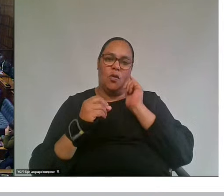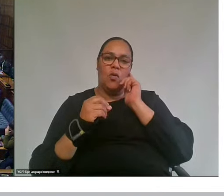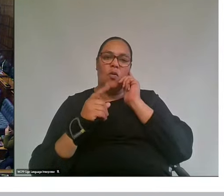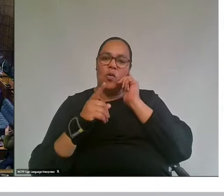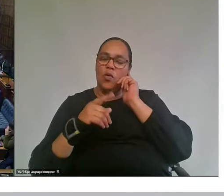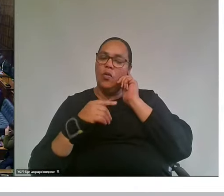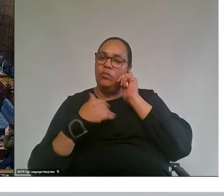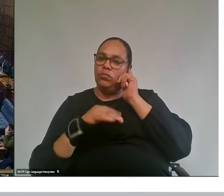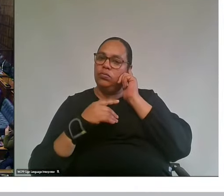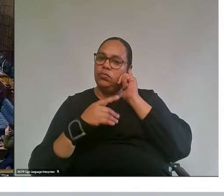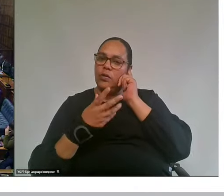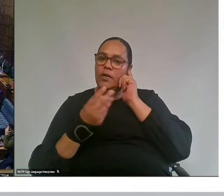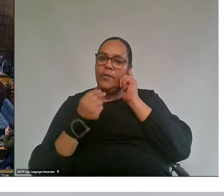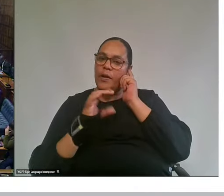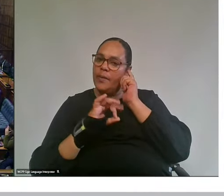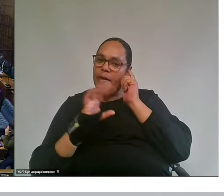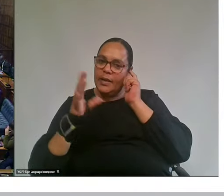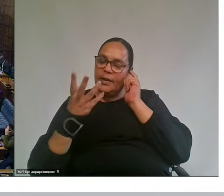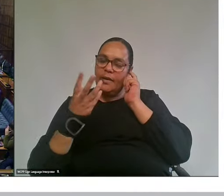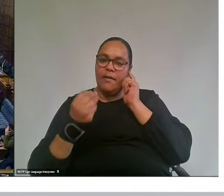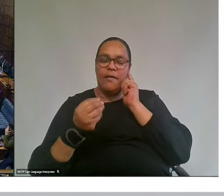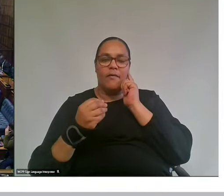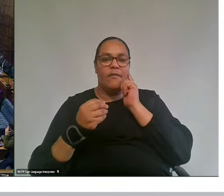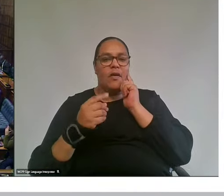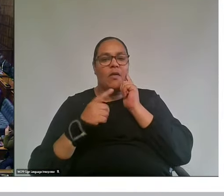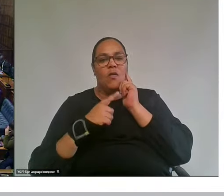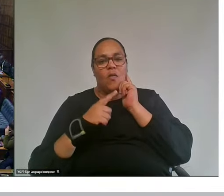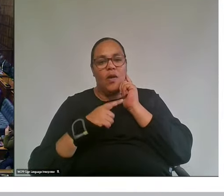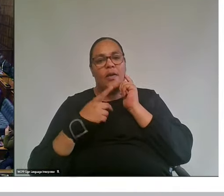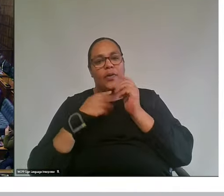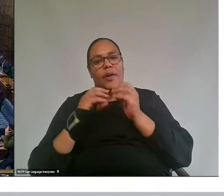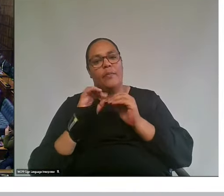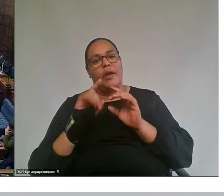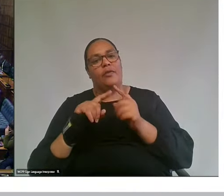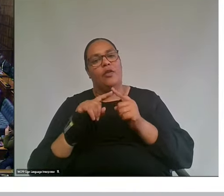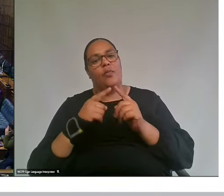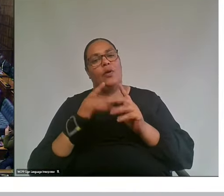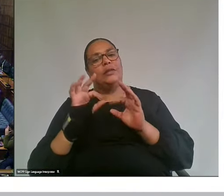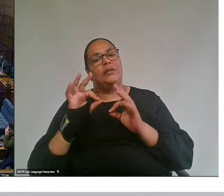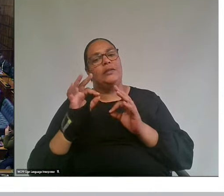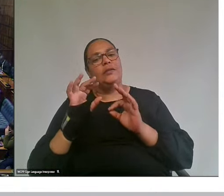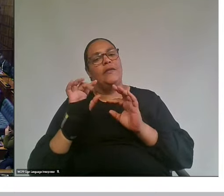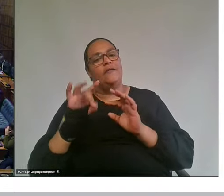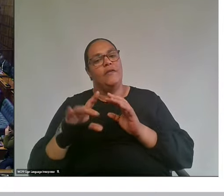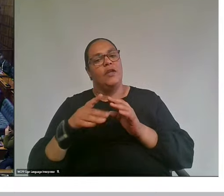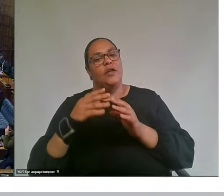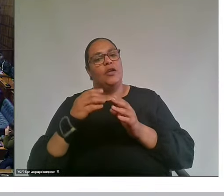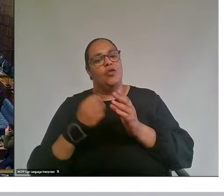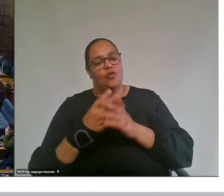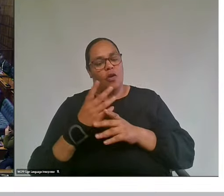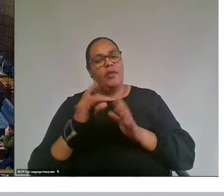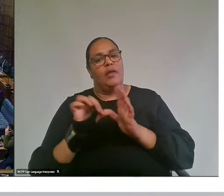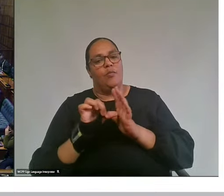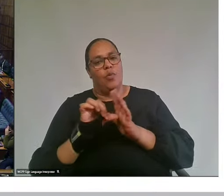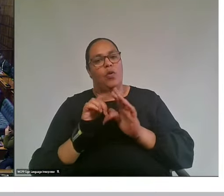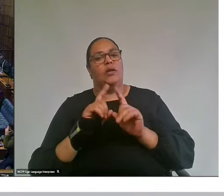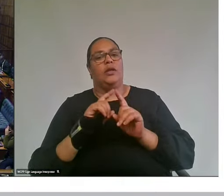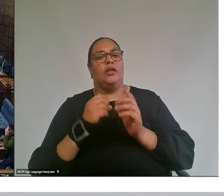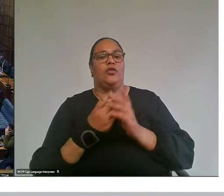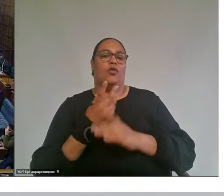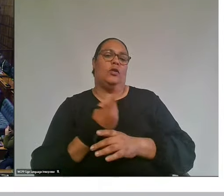it's very it comes out very clearly that and we' made the point that the kind of growth is as important as the growth